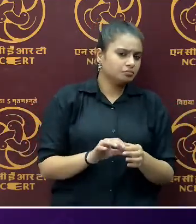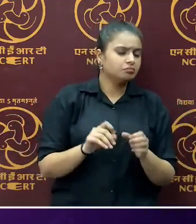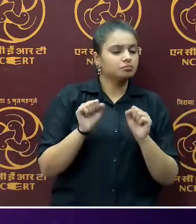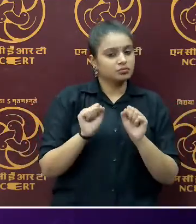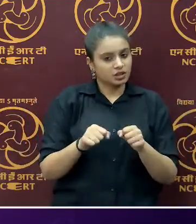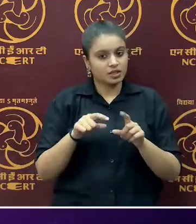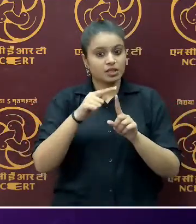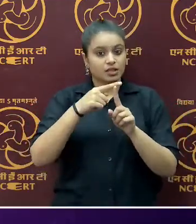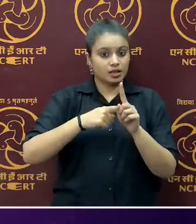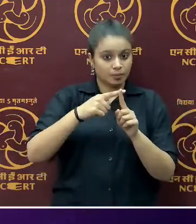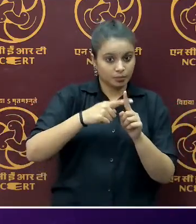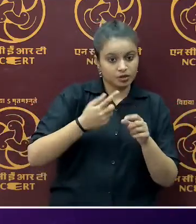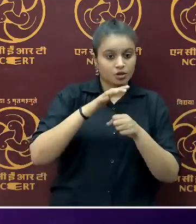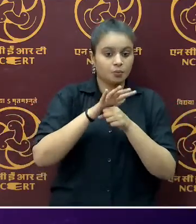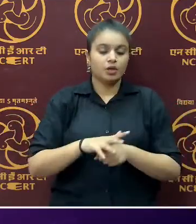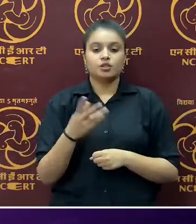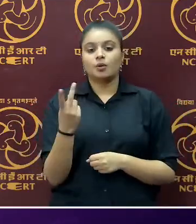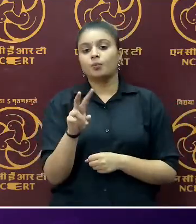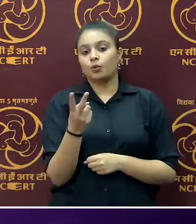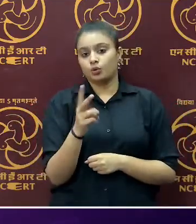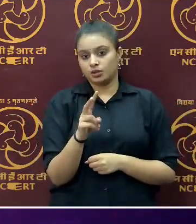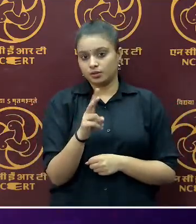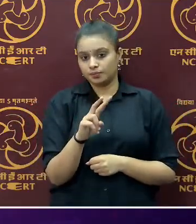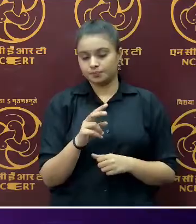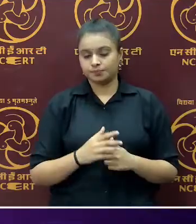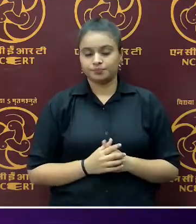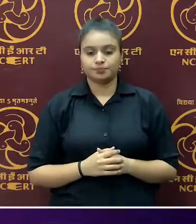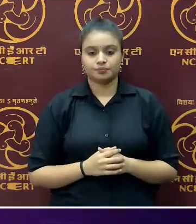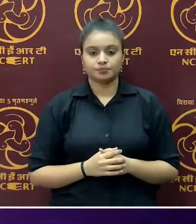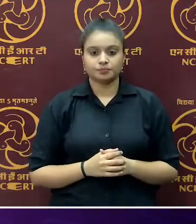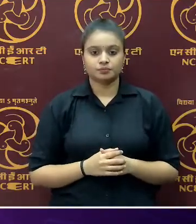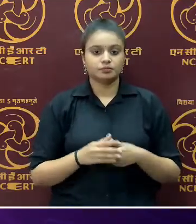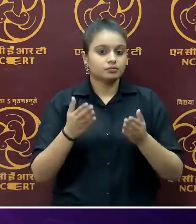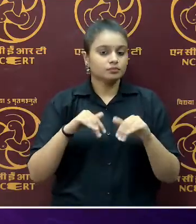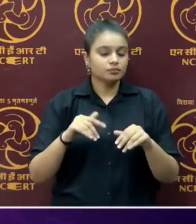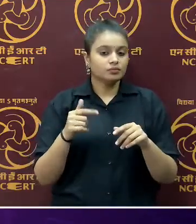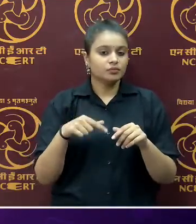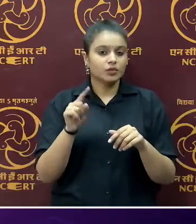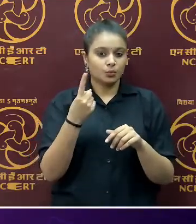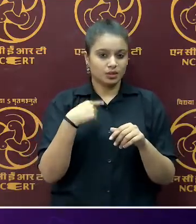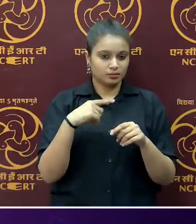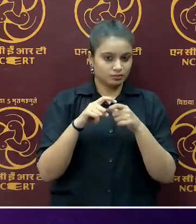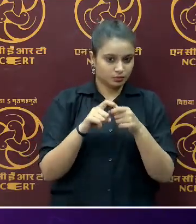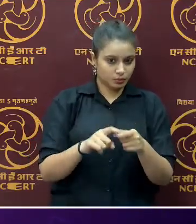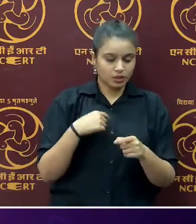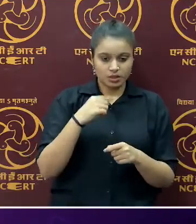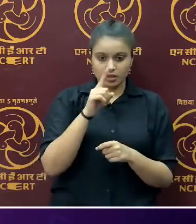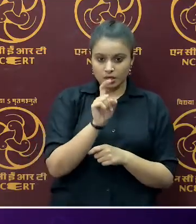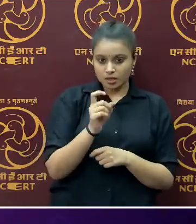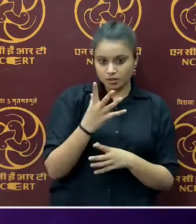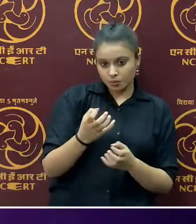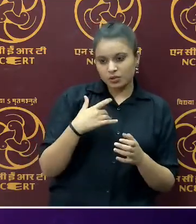temperature and pressure both. Okay, temperature and Because, pressure both varies. Right. And ma'am, there is one question that I want to ask you